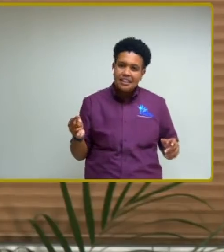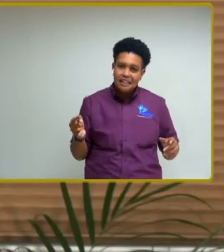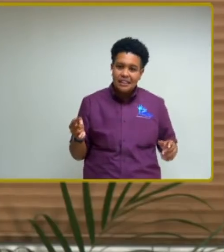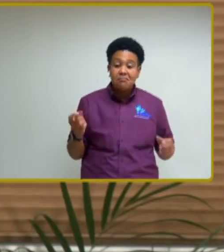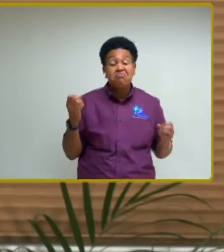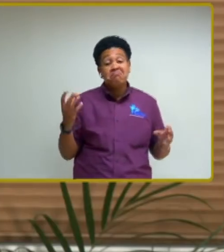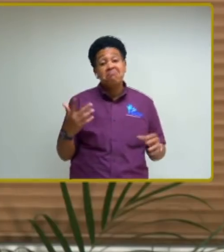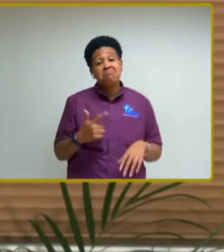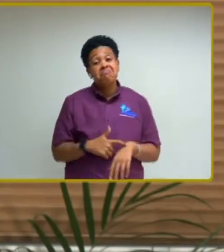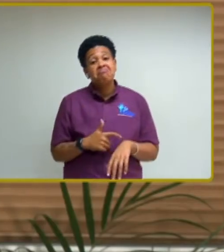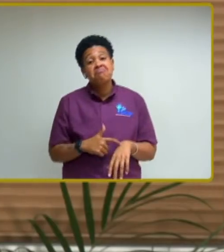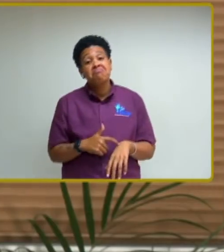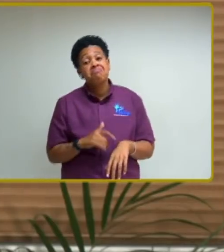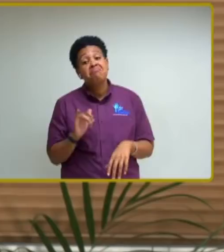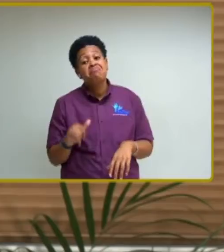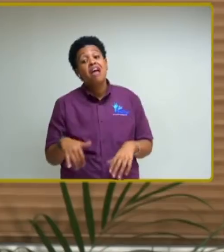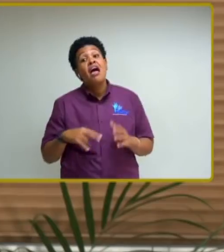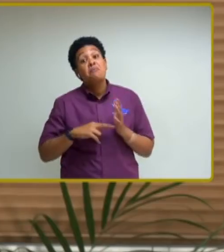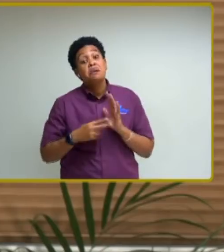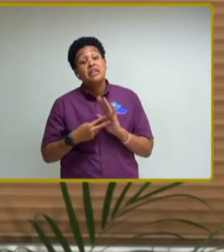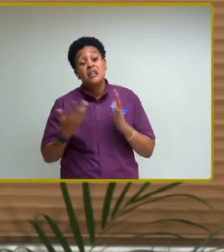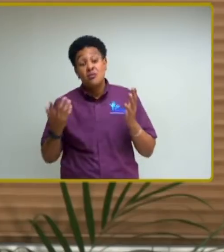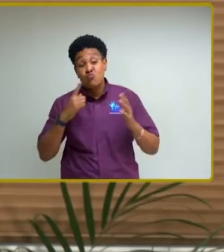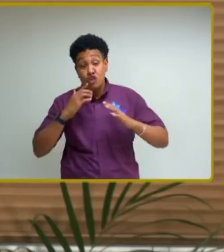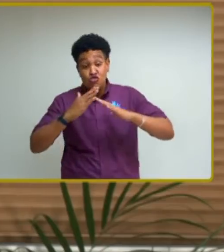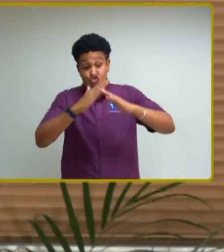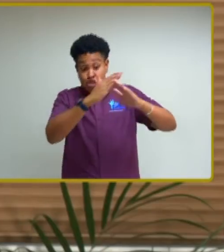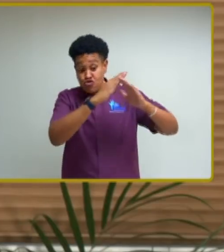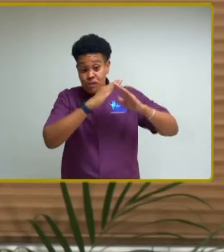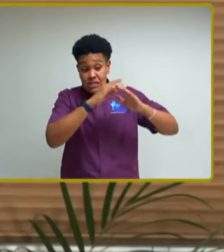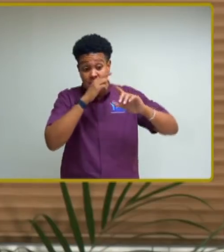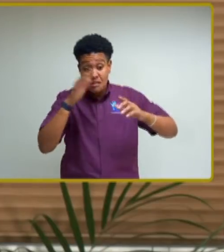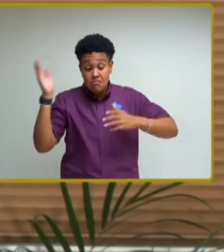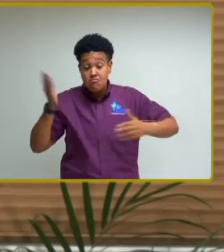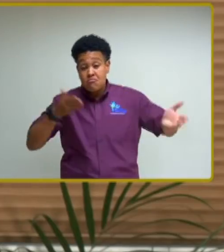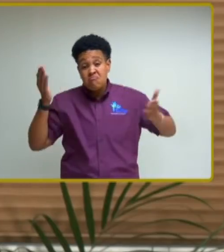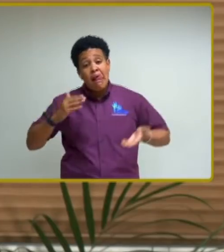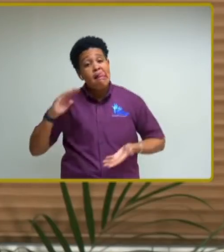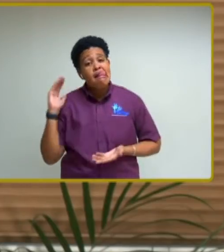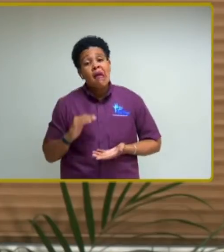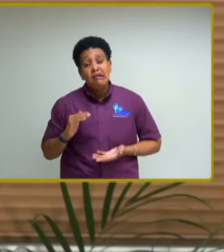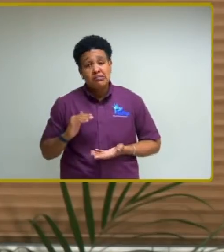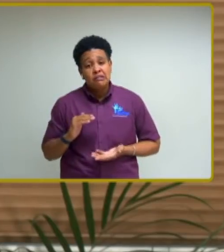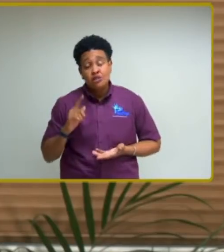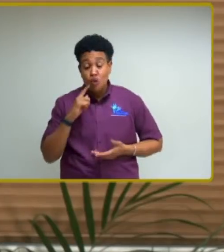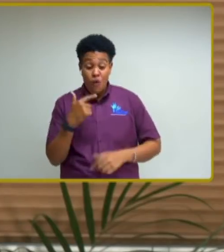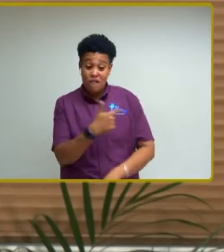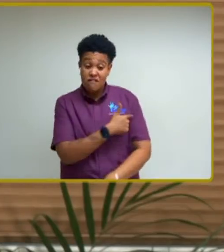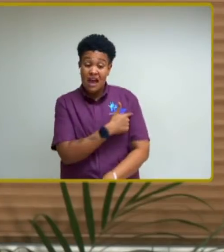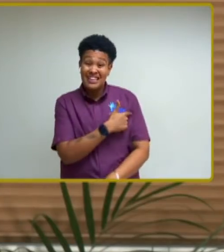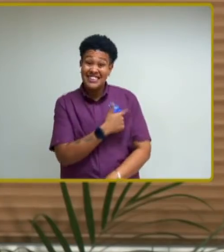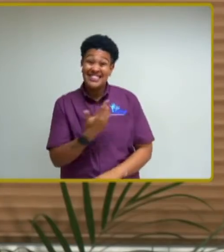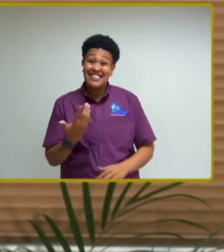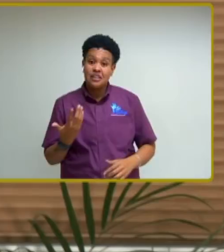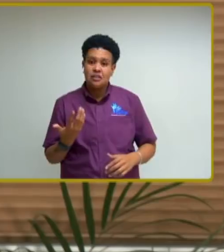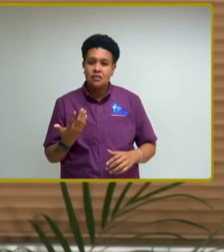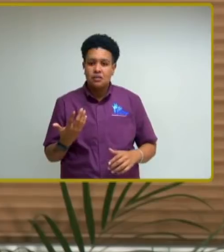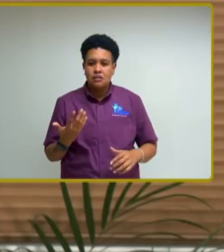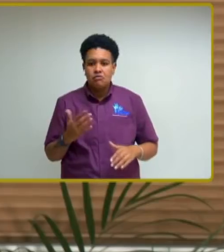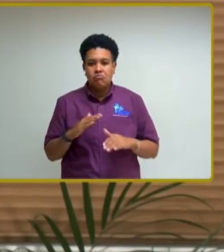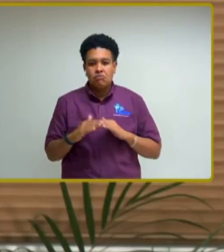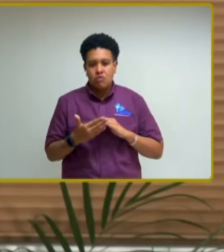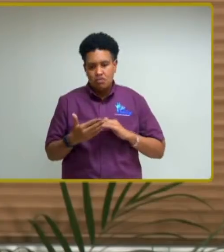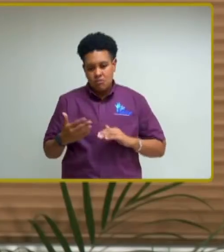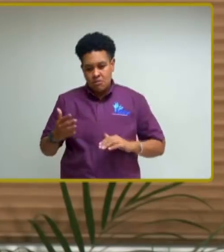many cases, that means them restricting the exports. And so vaccine nationalism is real,